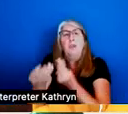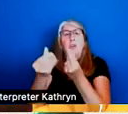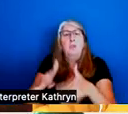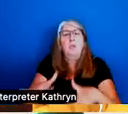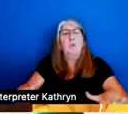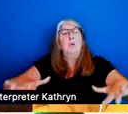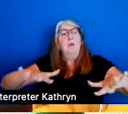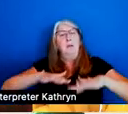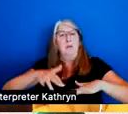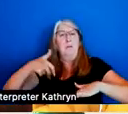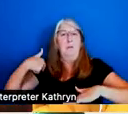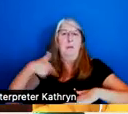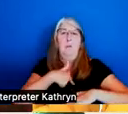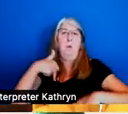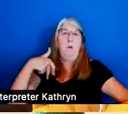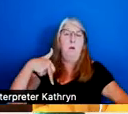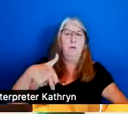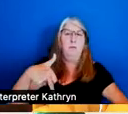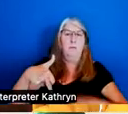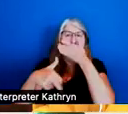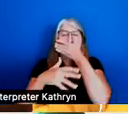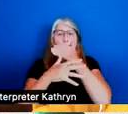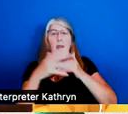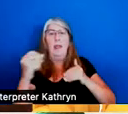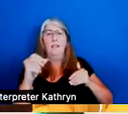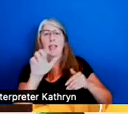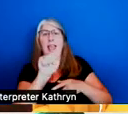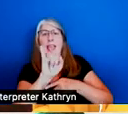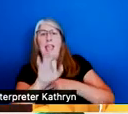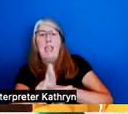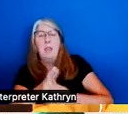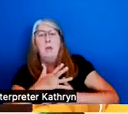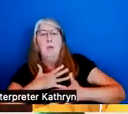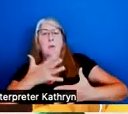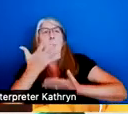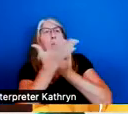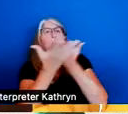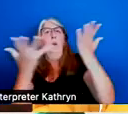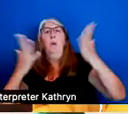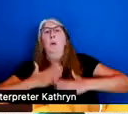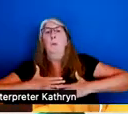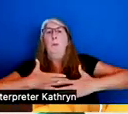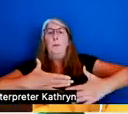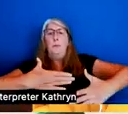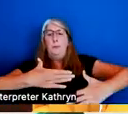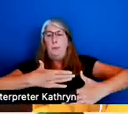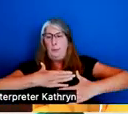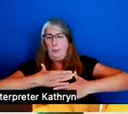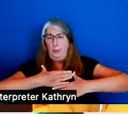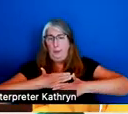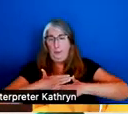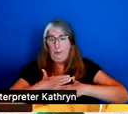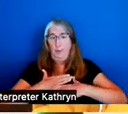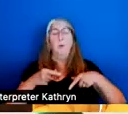beneath our feet and the air that fills our lungs.